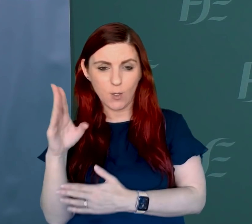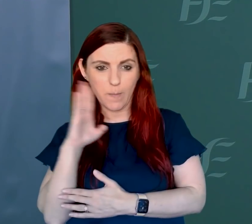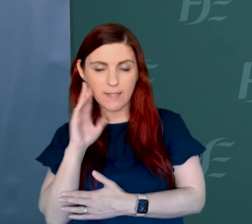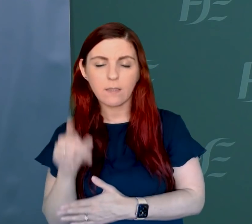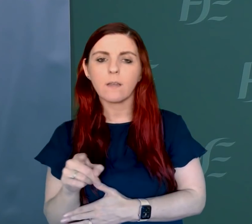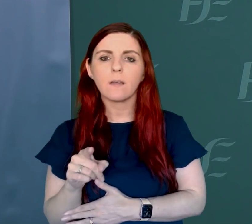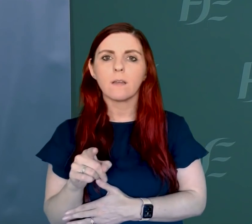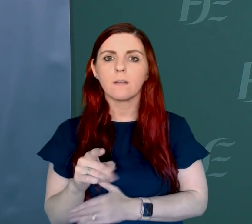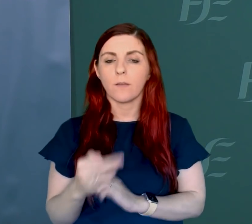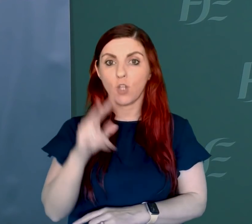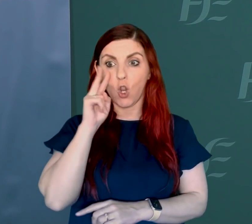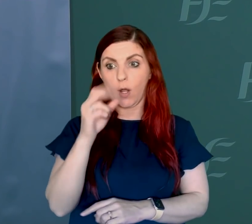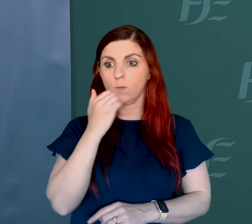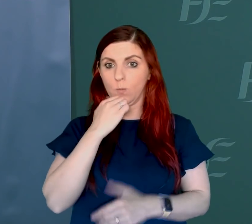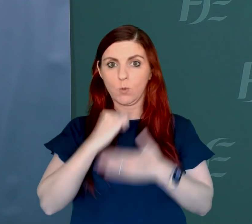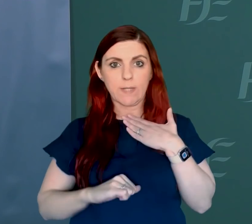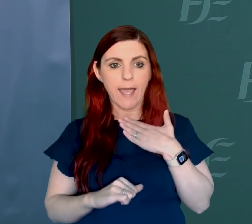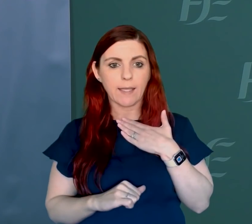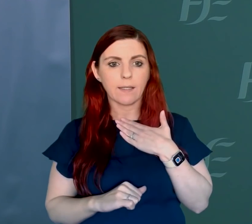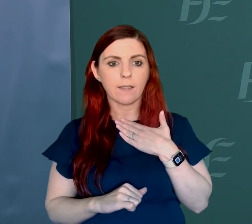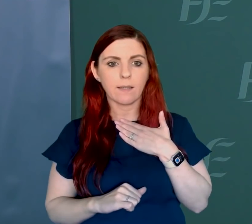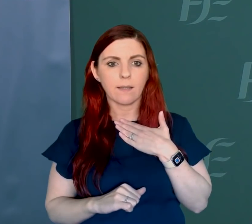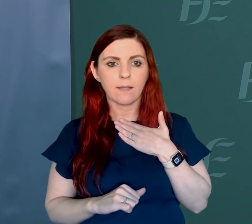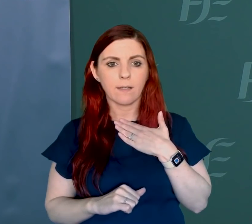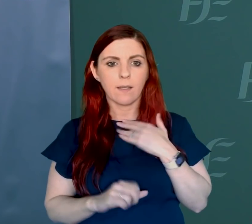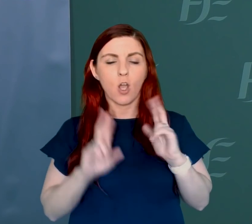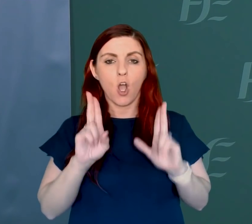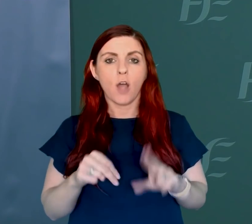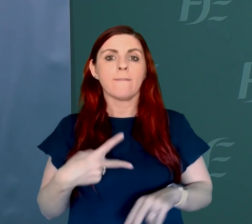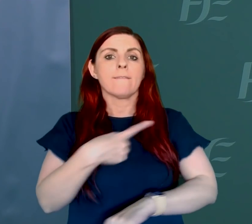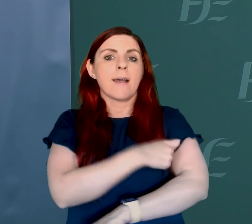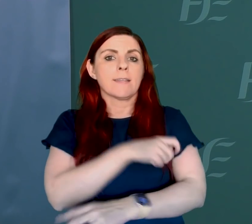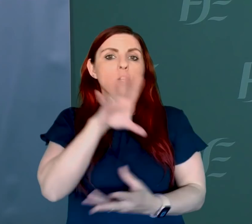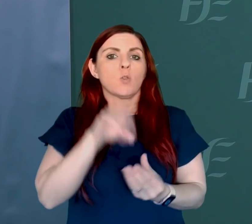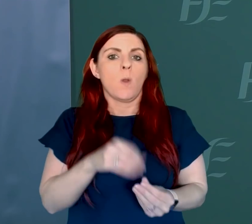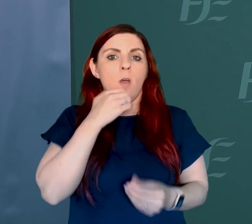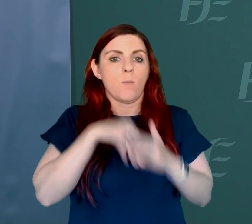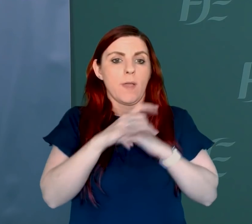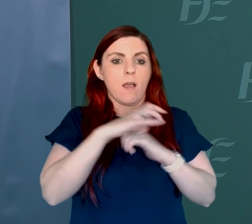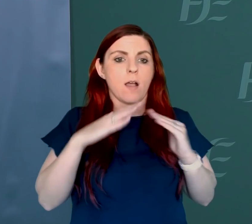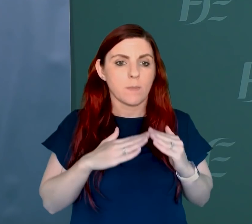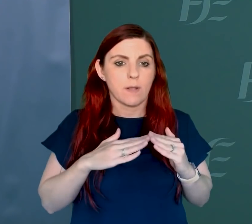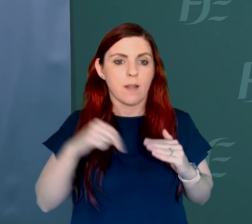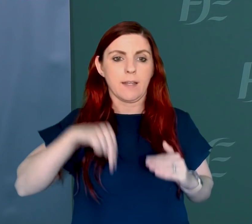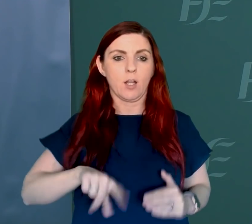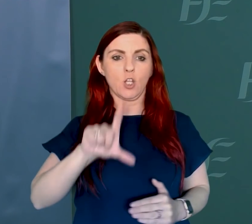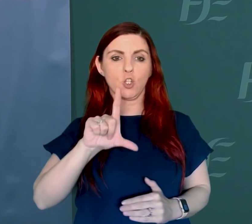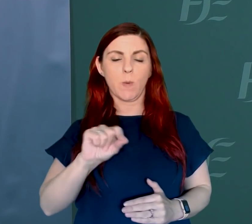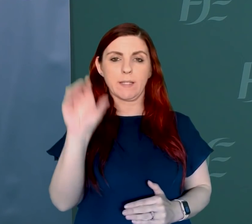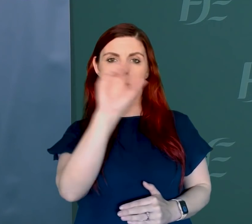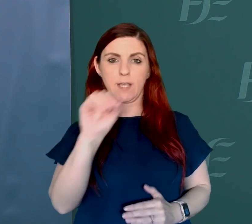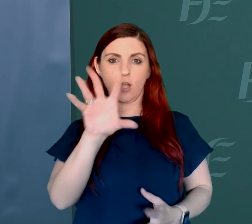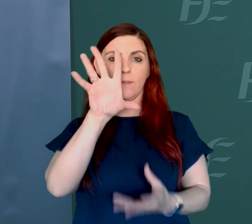if you just take today's figures, unvaccinated COVID patients occupy almost 20% of our